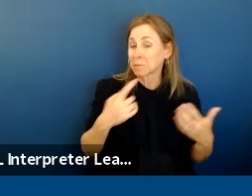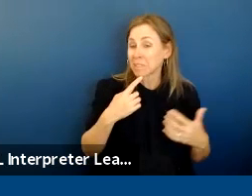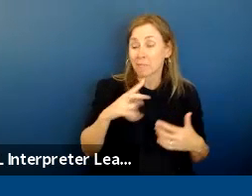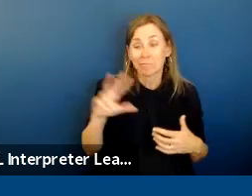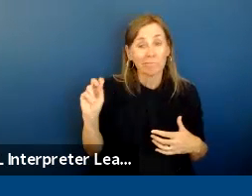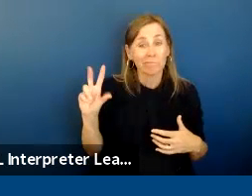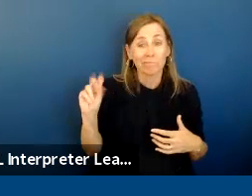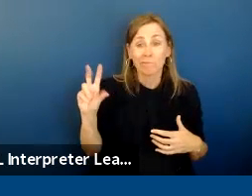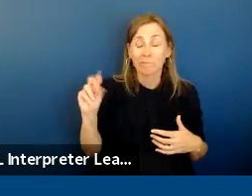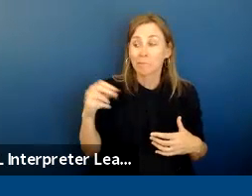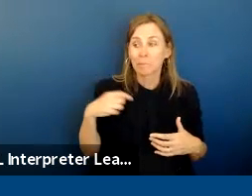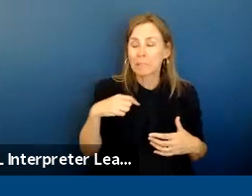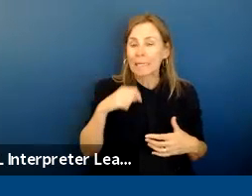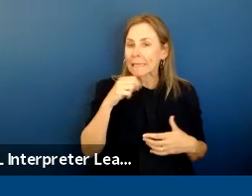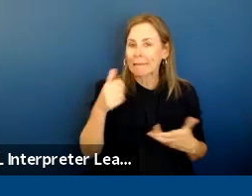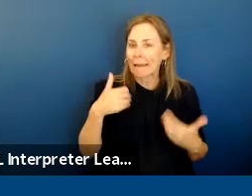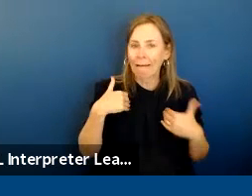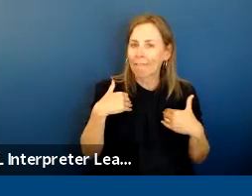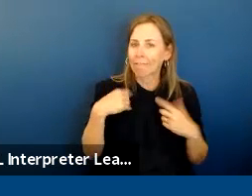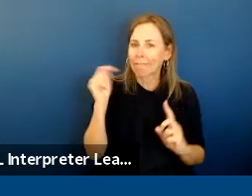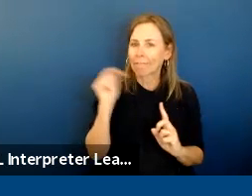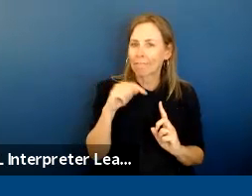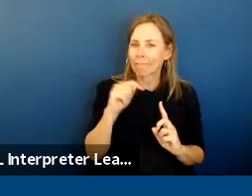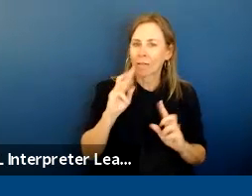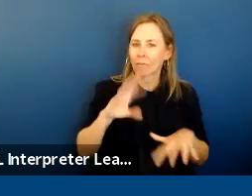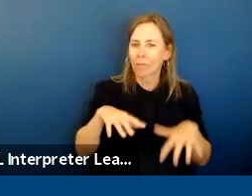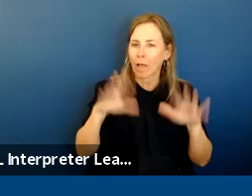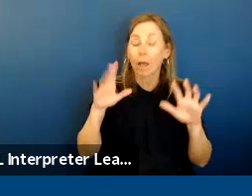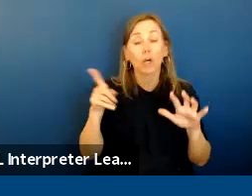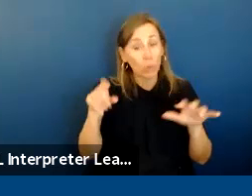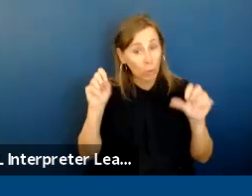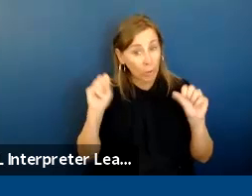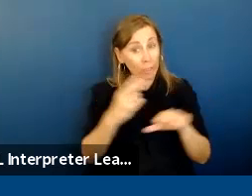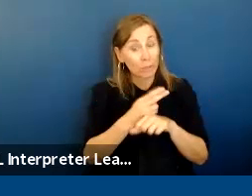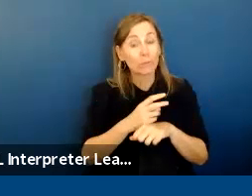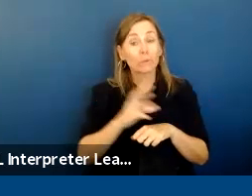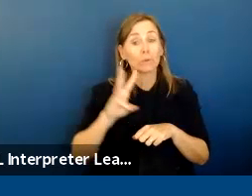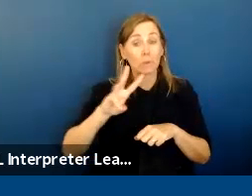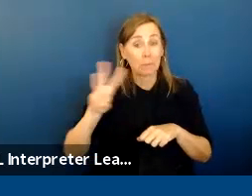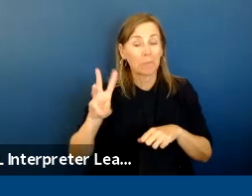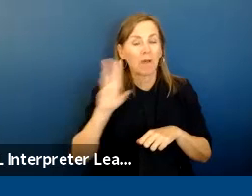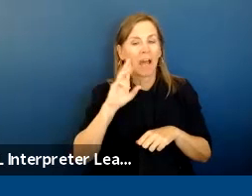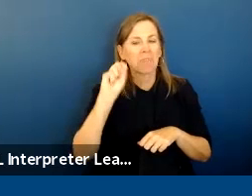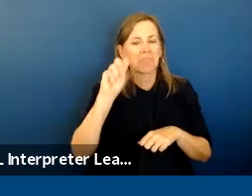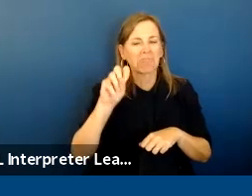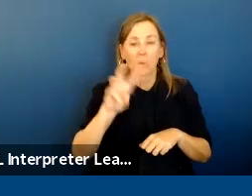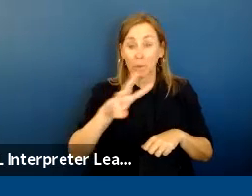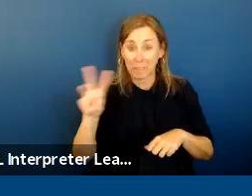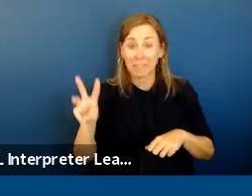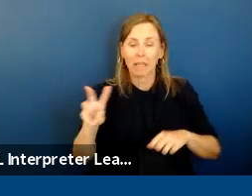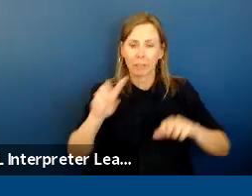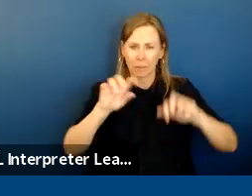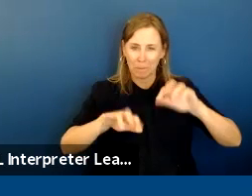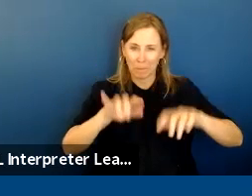not a carrier for the flood insurance, you can go on the website. We're going to give you some information. You can go onto the website that we're